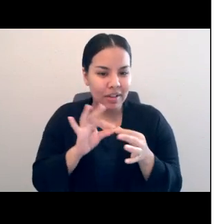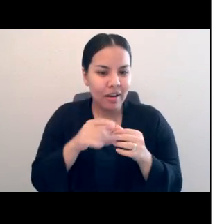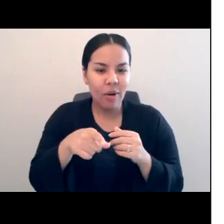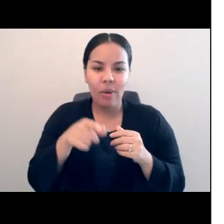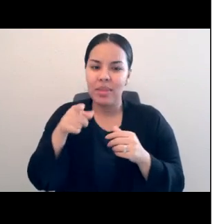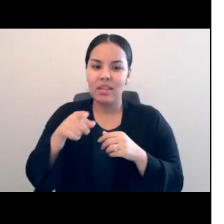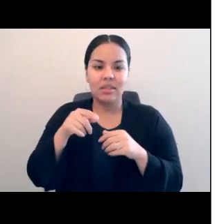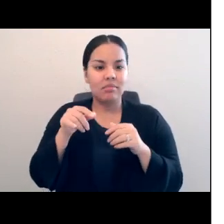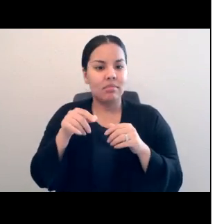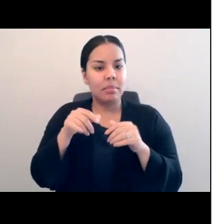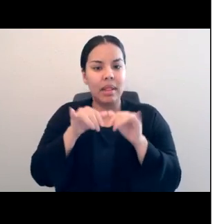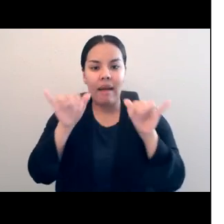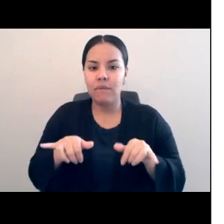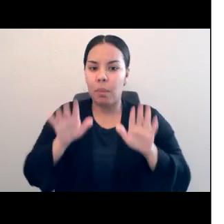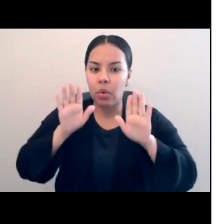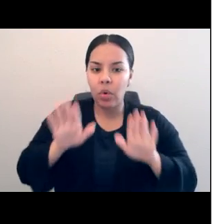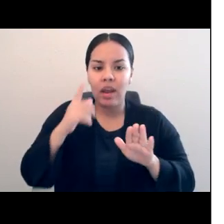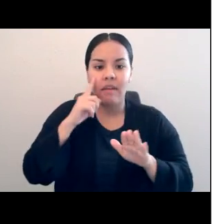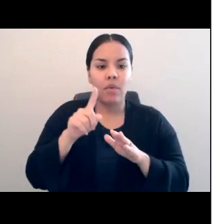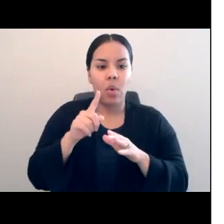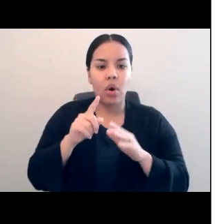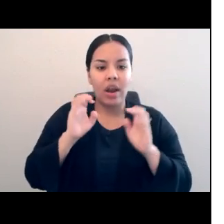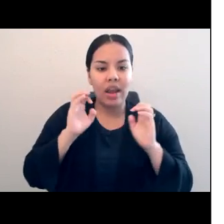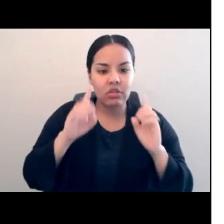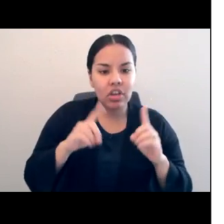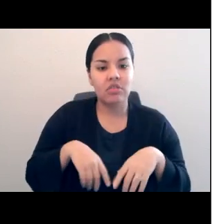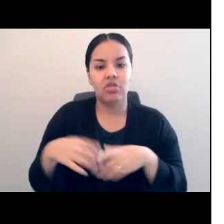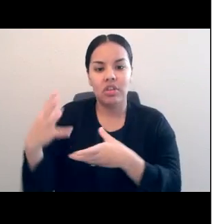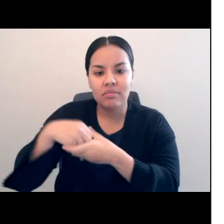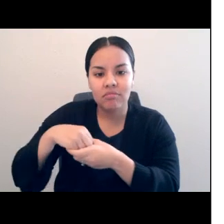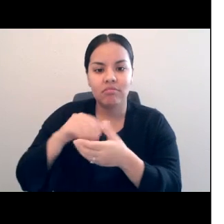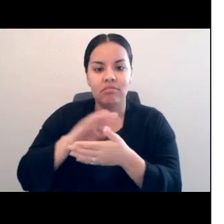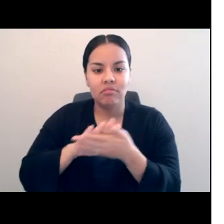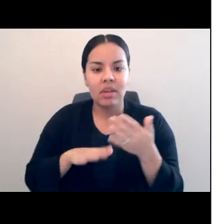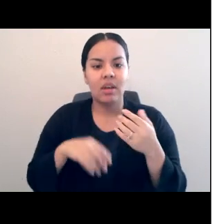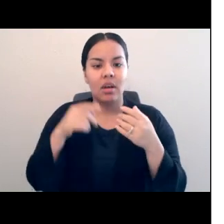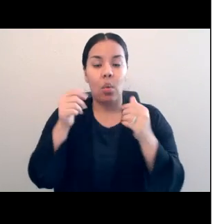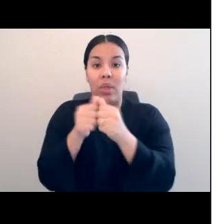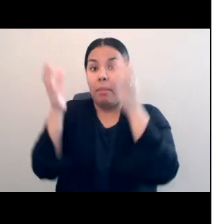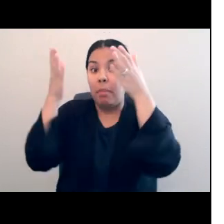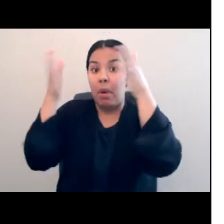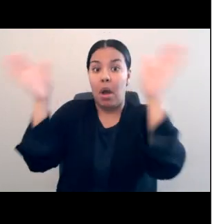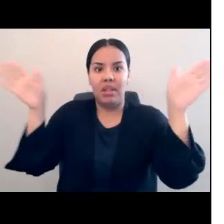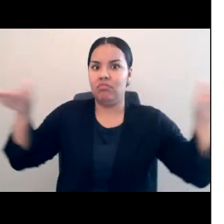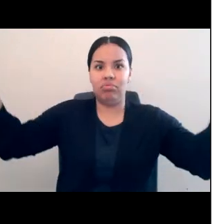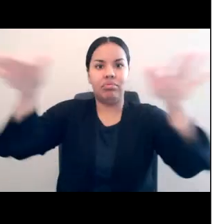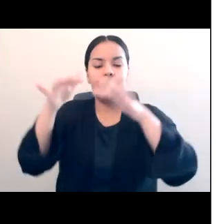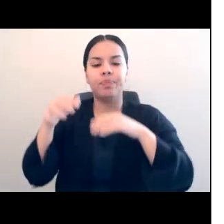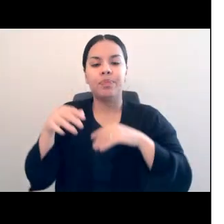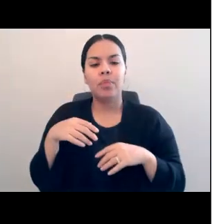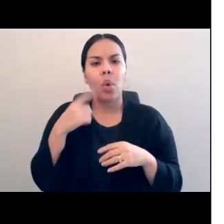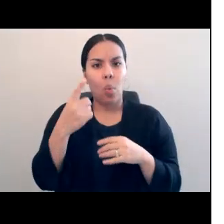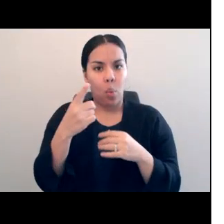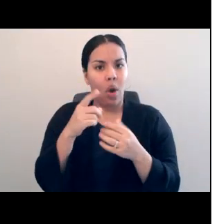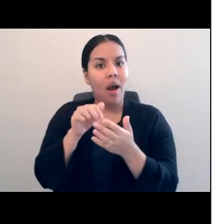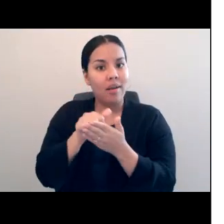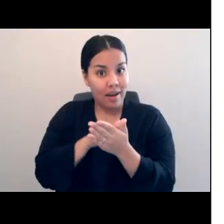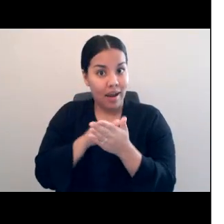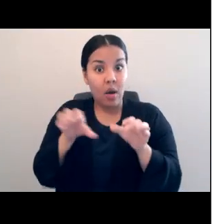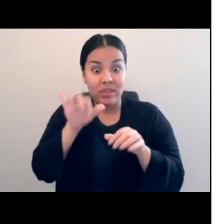education and engagement with the public at large. So one space on Twitter, one account that's really done that very